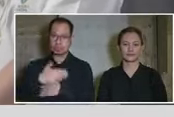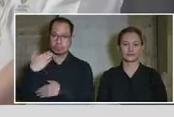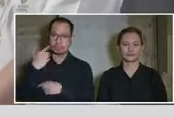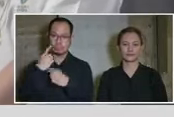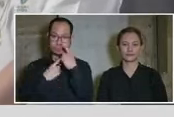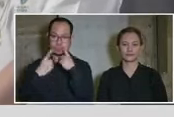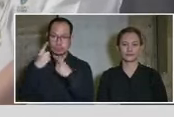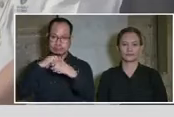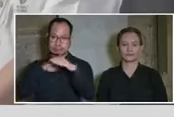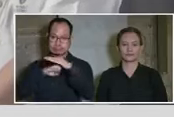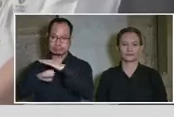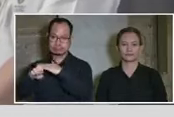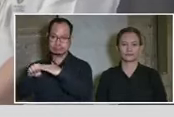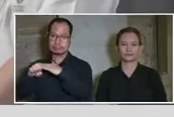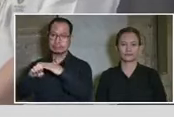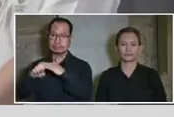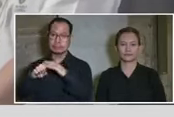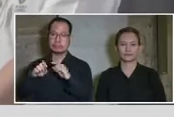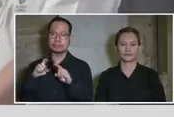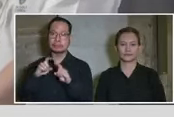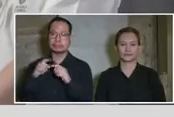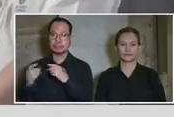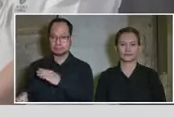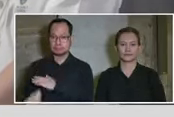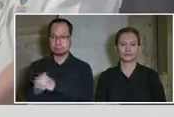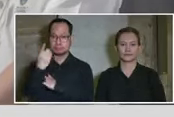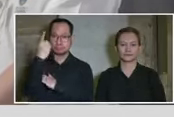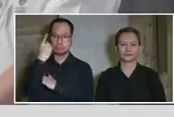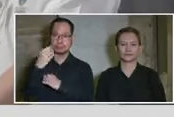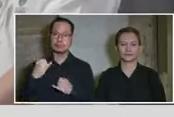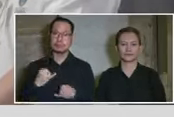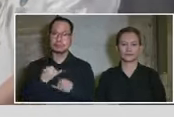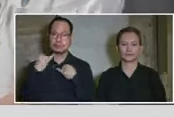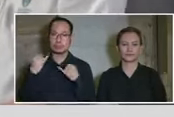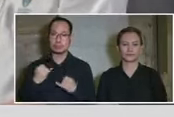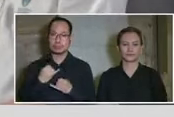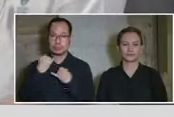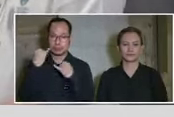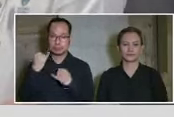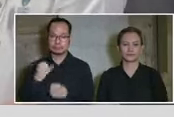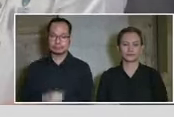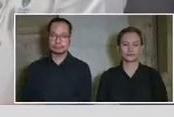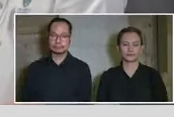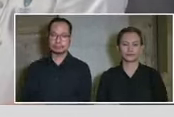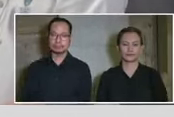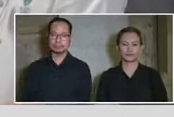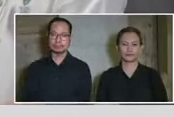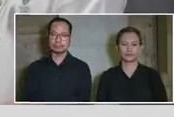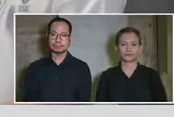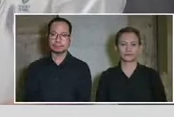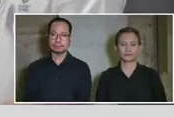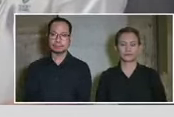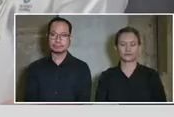weeping enters in, but with the dawn, rejoicing.